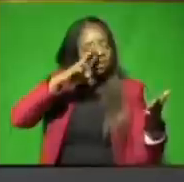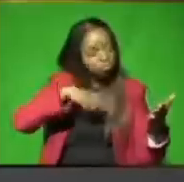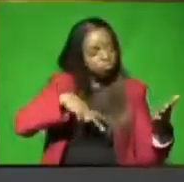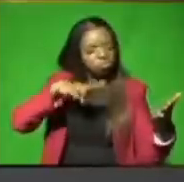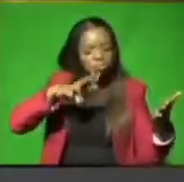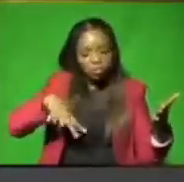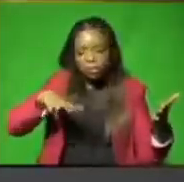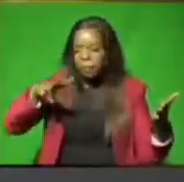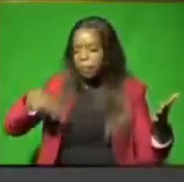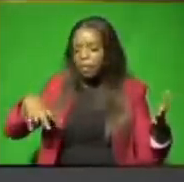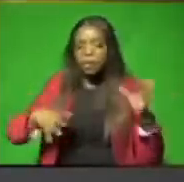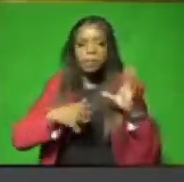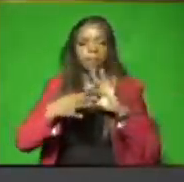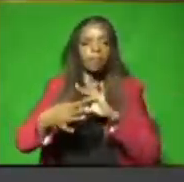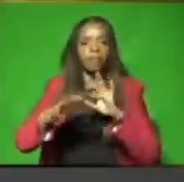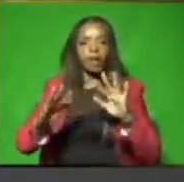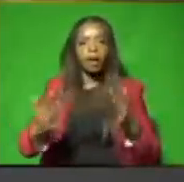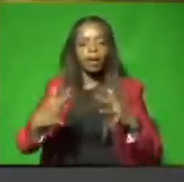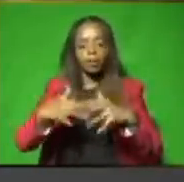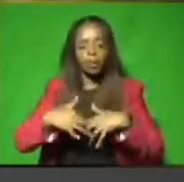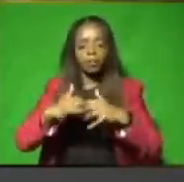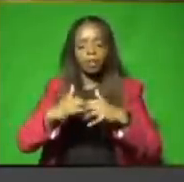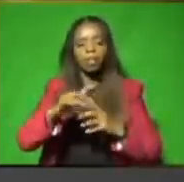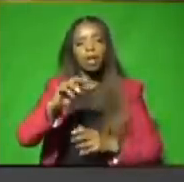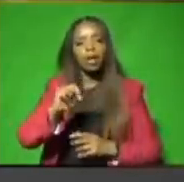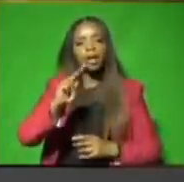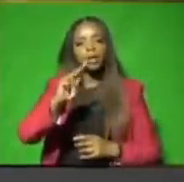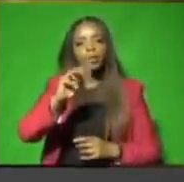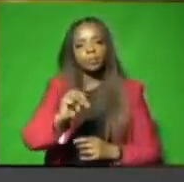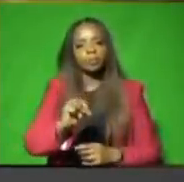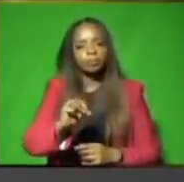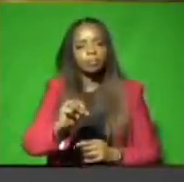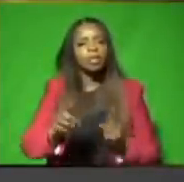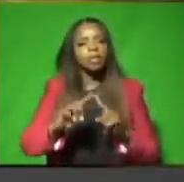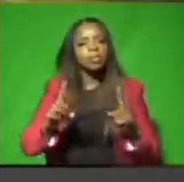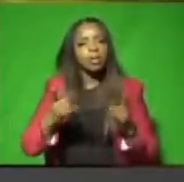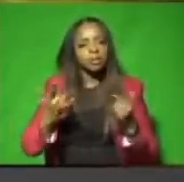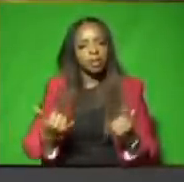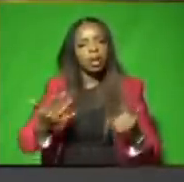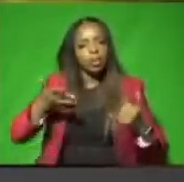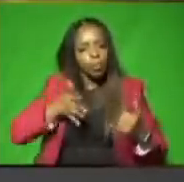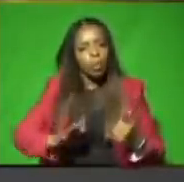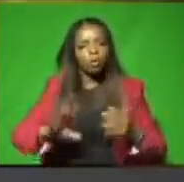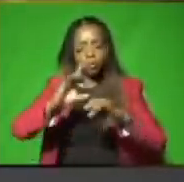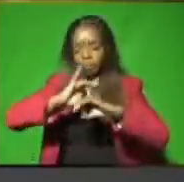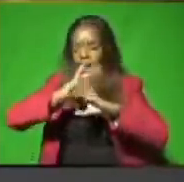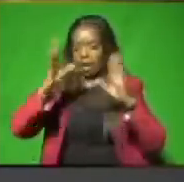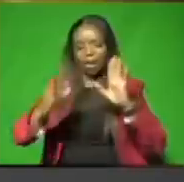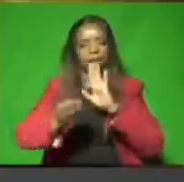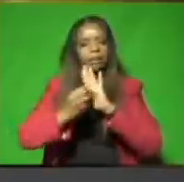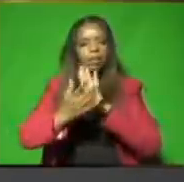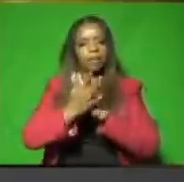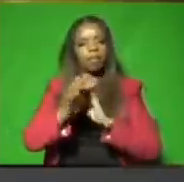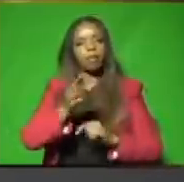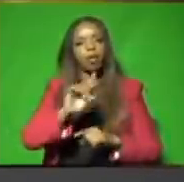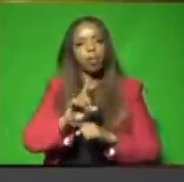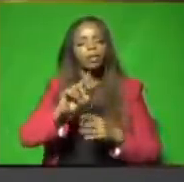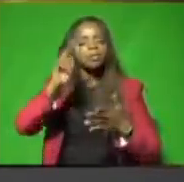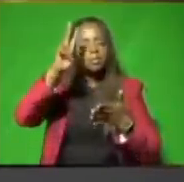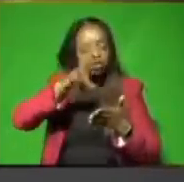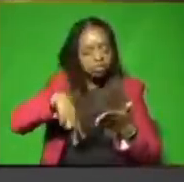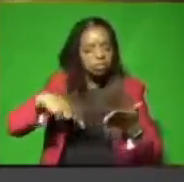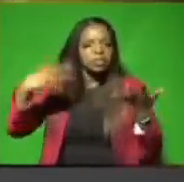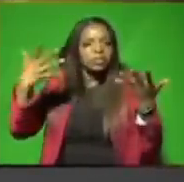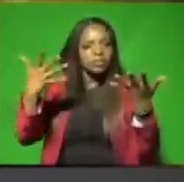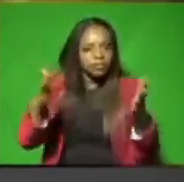the formation of NUM. And we want to state very clear here that you read and